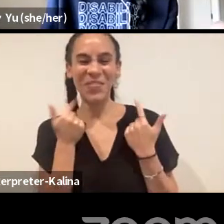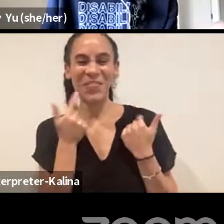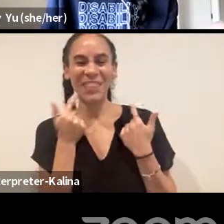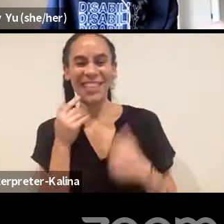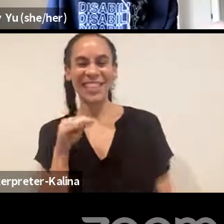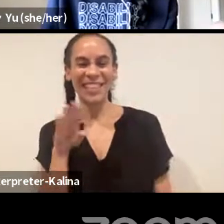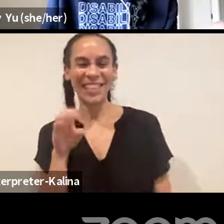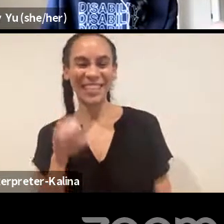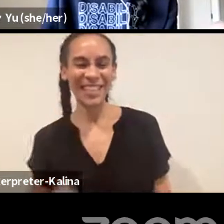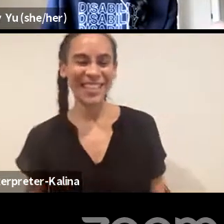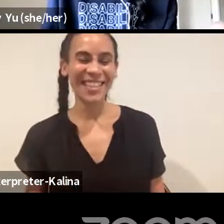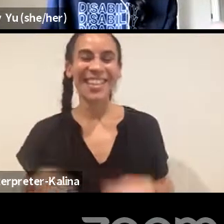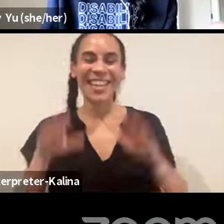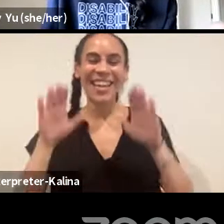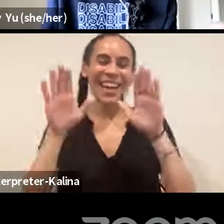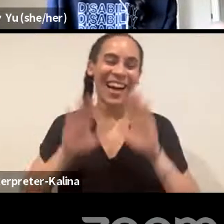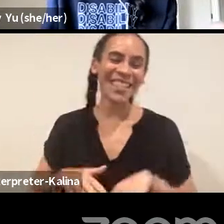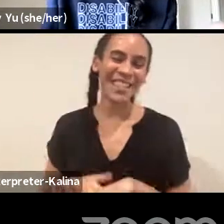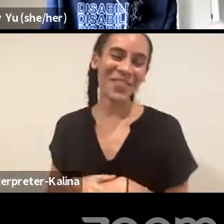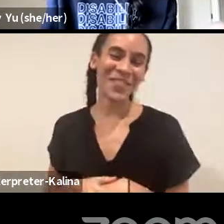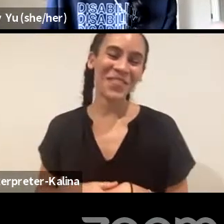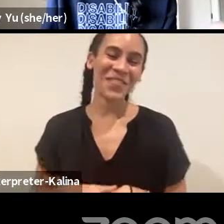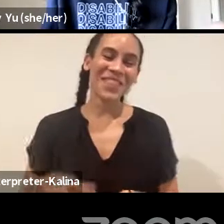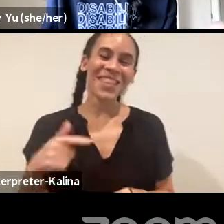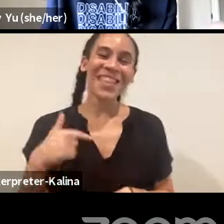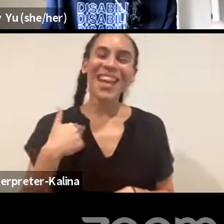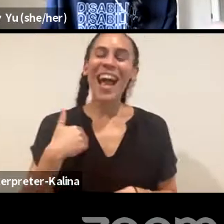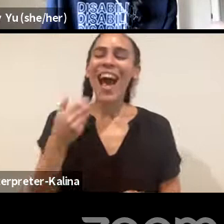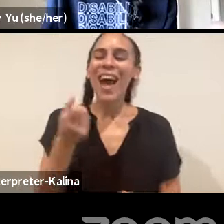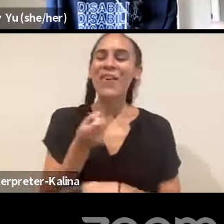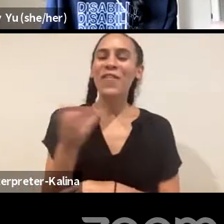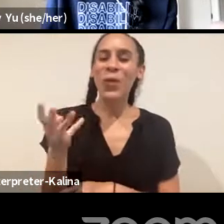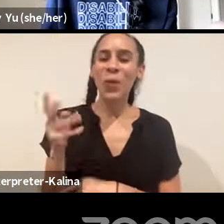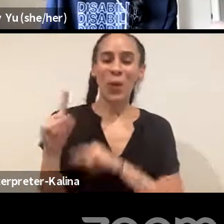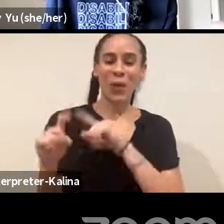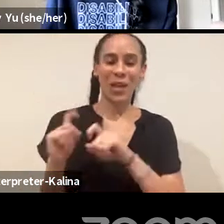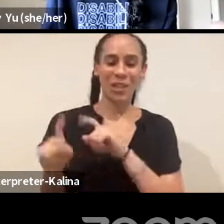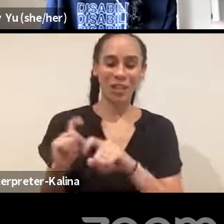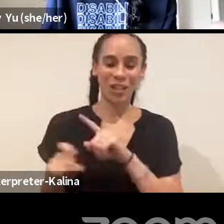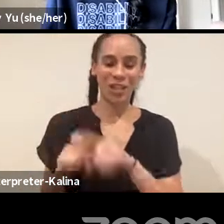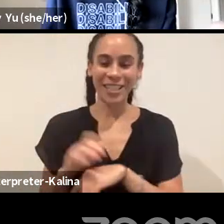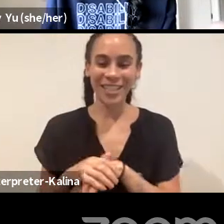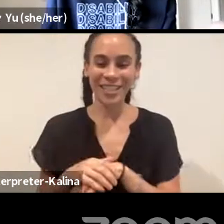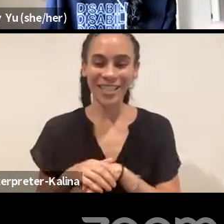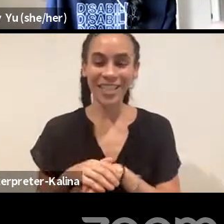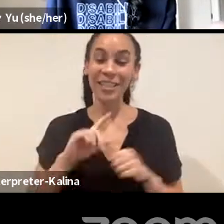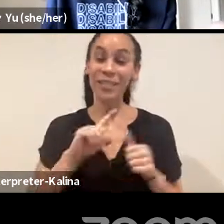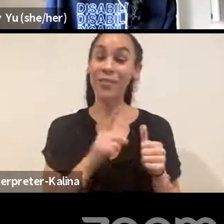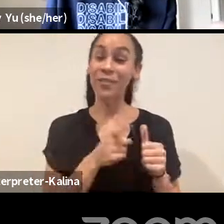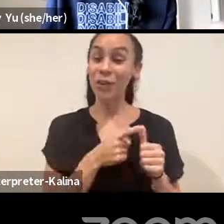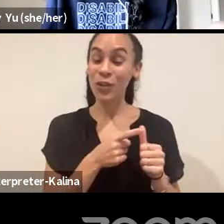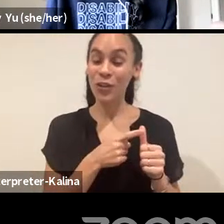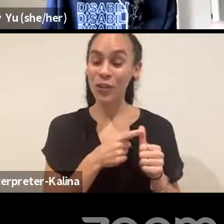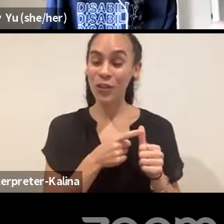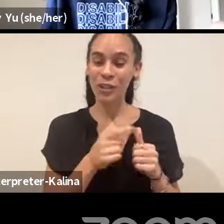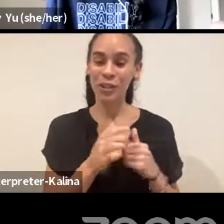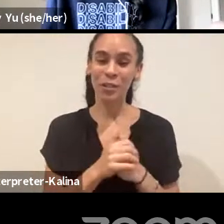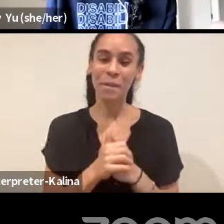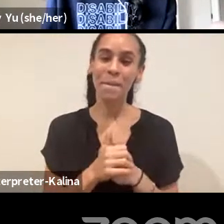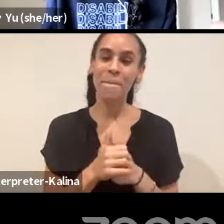Awesome. So I just have a few questions. And the first is,